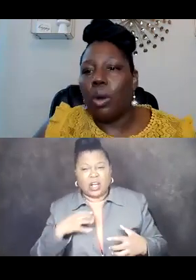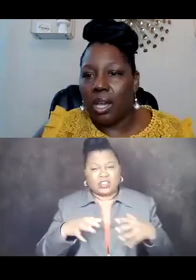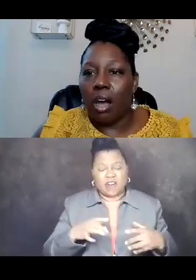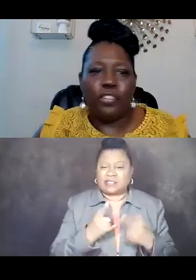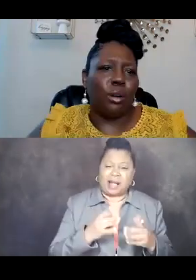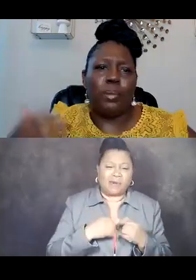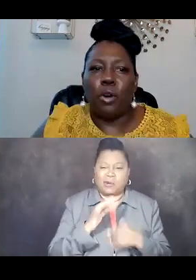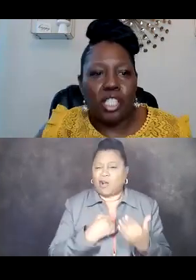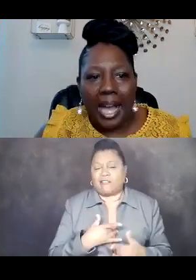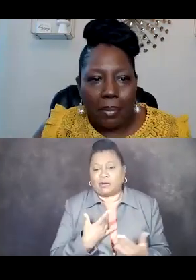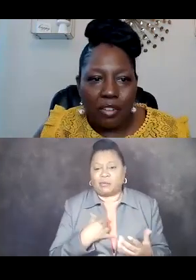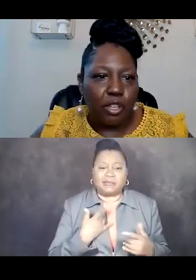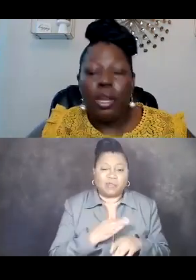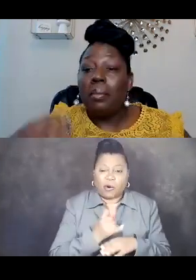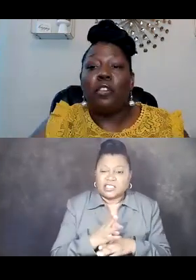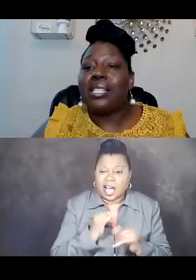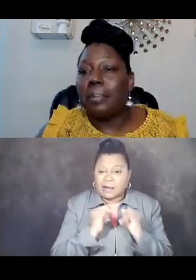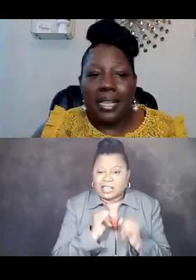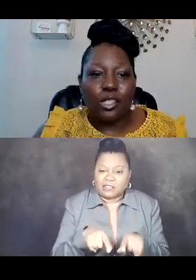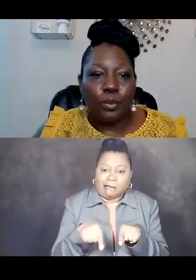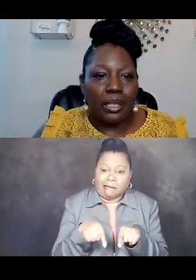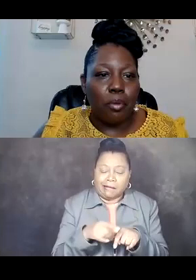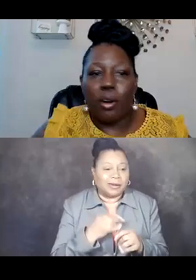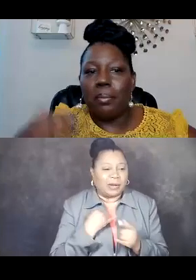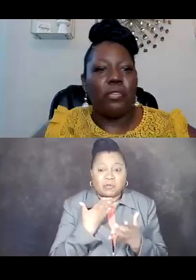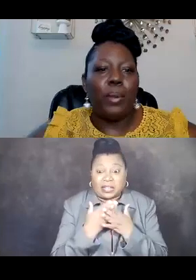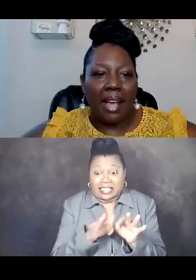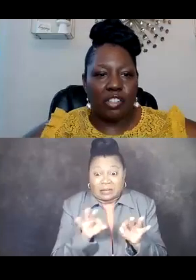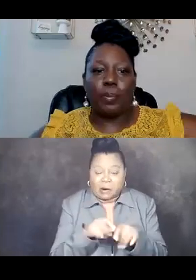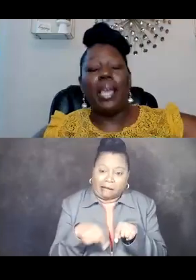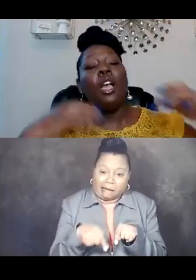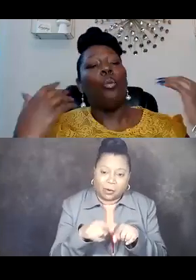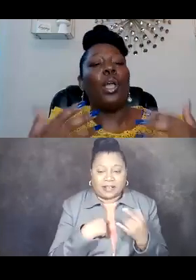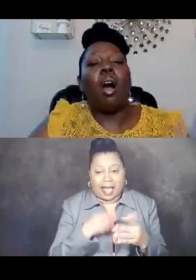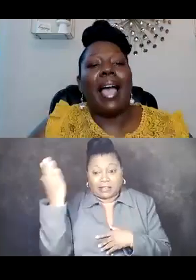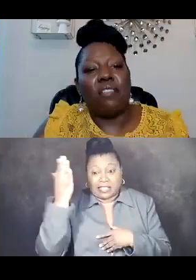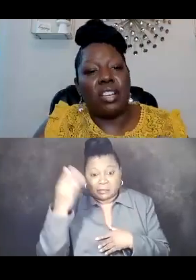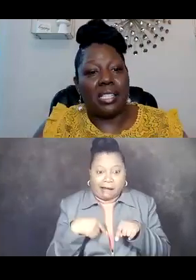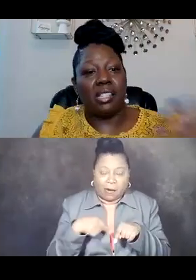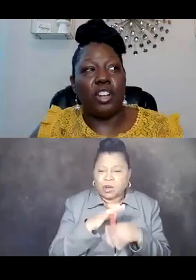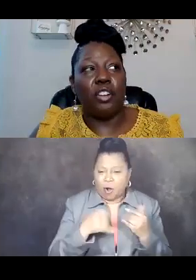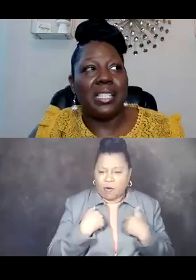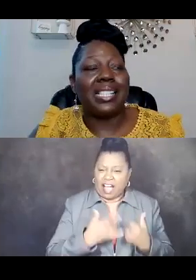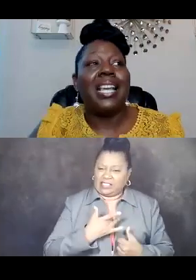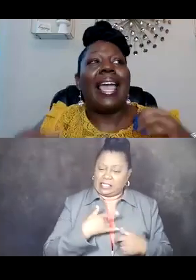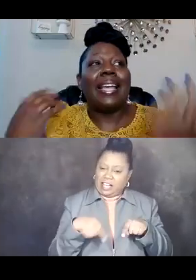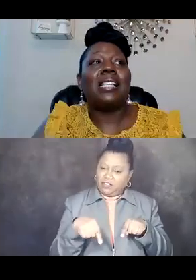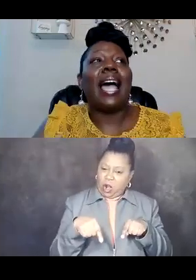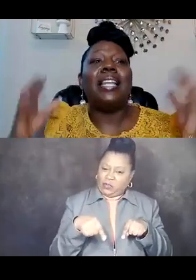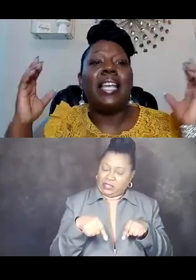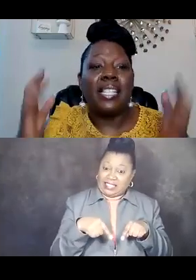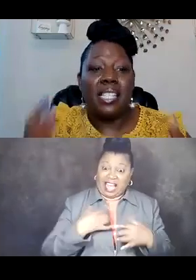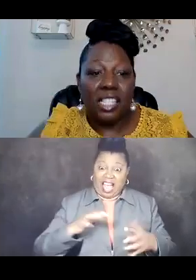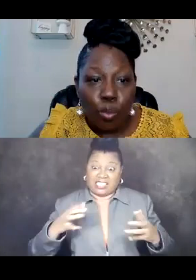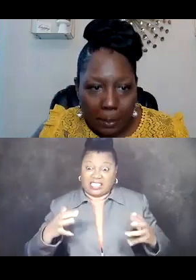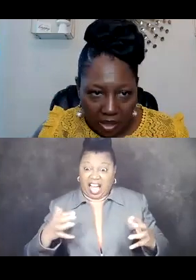probably what we all feel before a job interview, before something that's really important, before we have to speak. We all have a sense of nervousness.